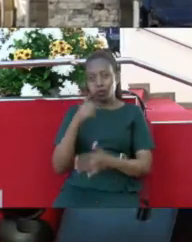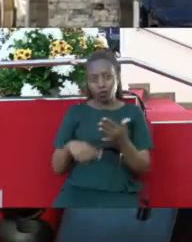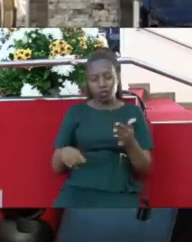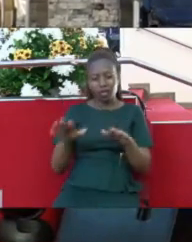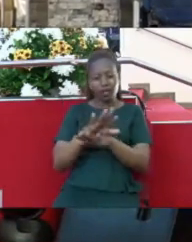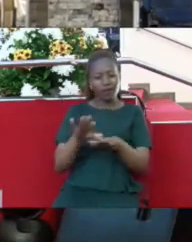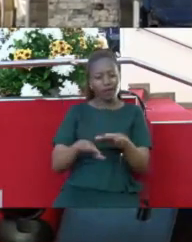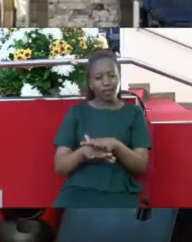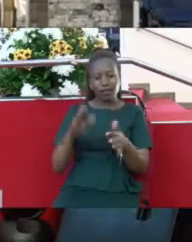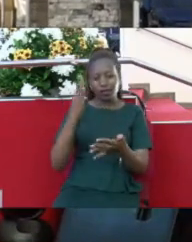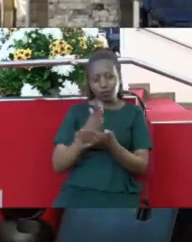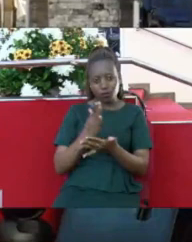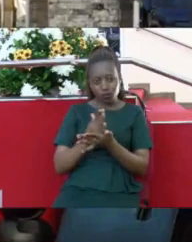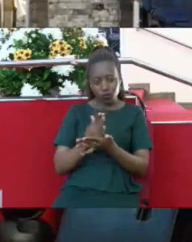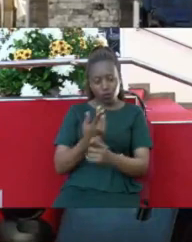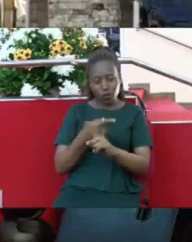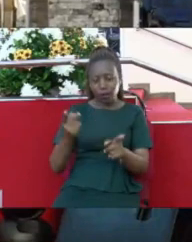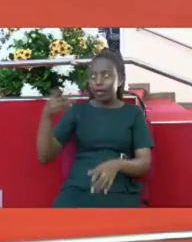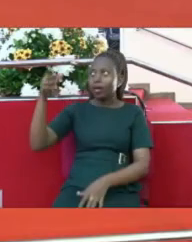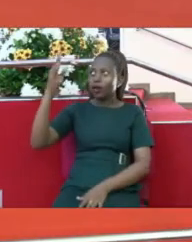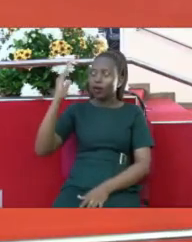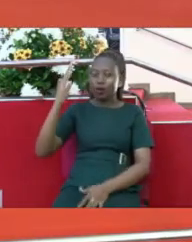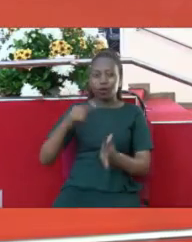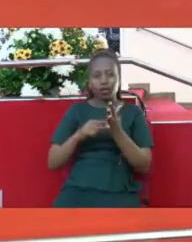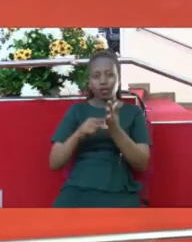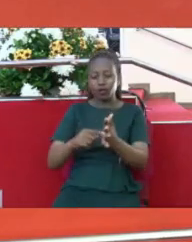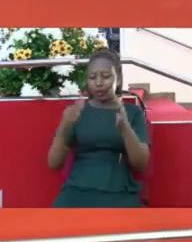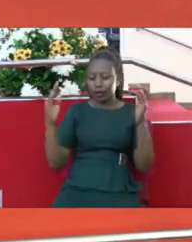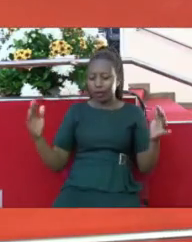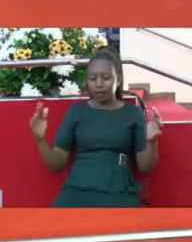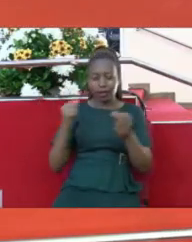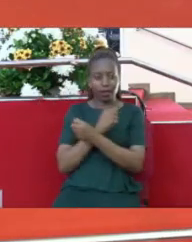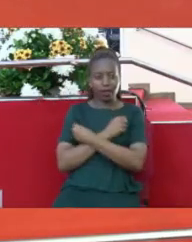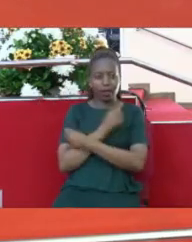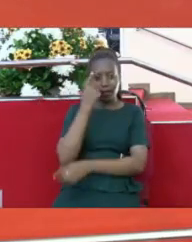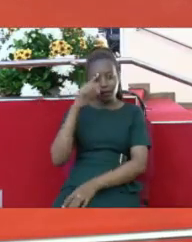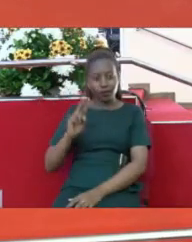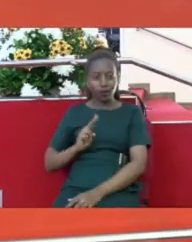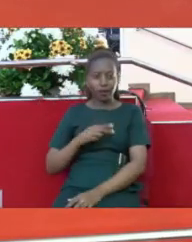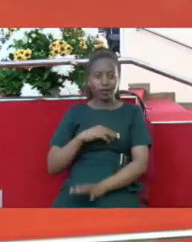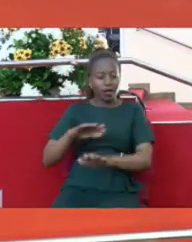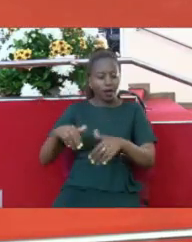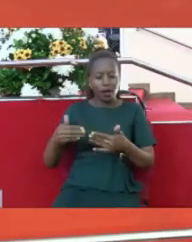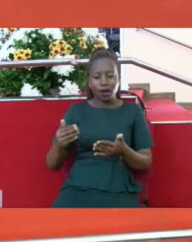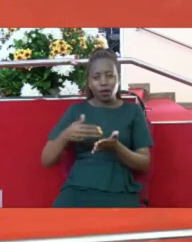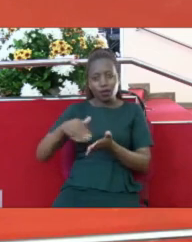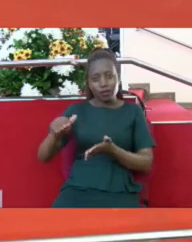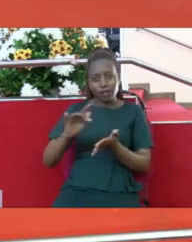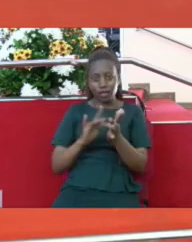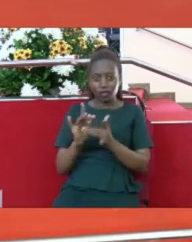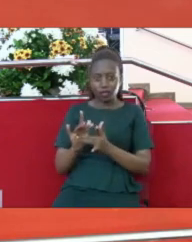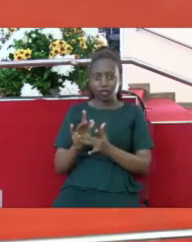Unaambia yale yote ni kweli lakini Mungu. He showed his great love for us. Alidhihirisha upendo wake wetu. By sending Jesus Christ to die on the cross. Kwa kutuma